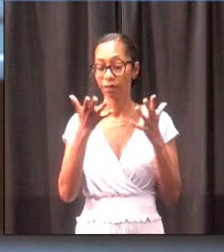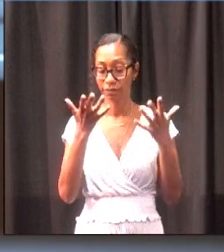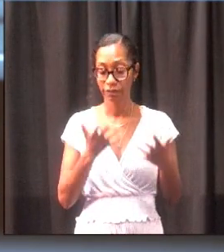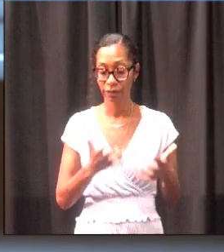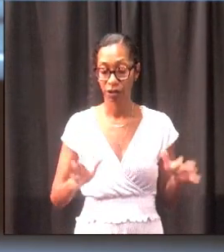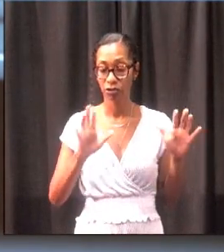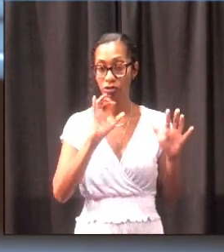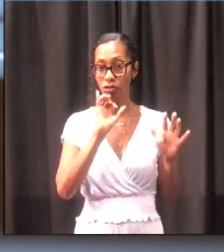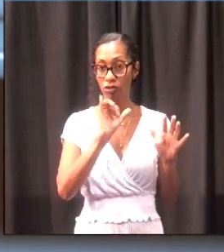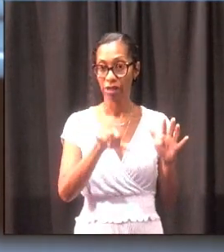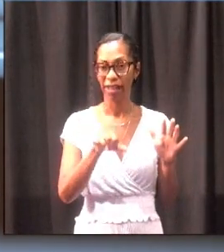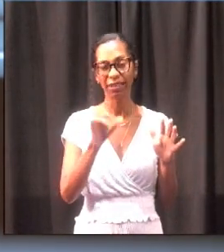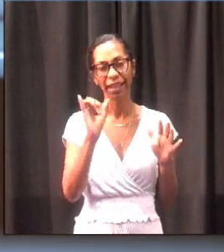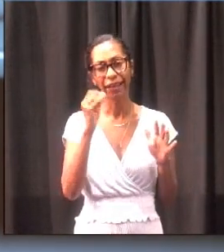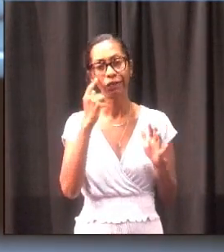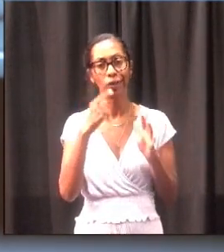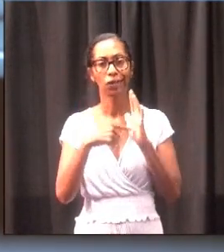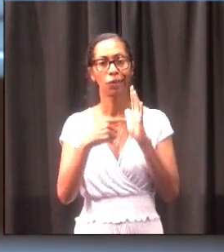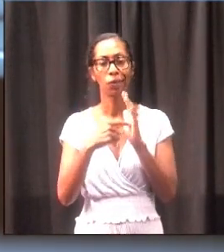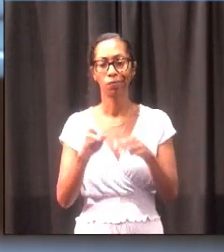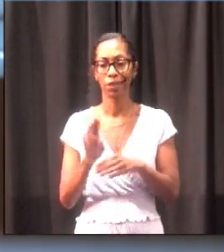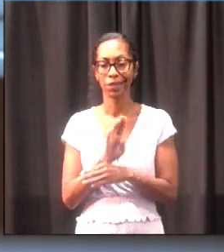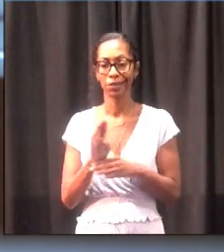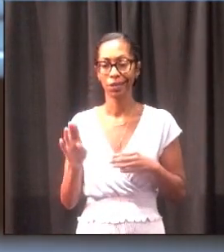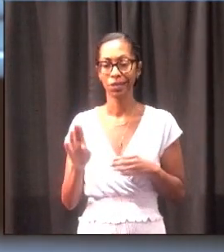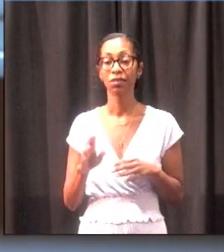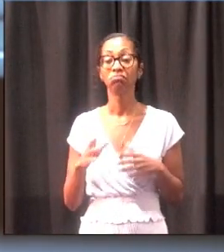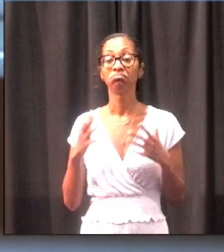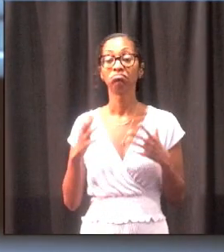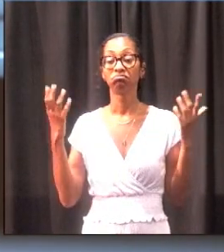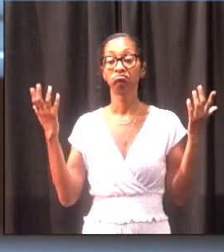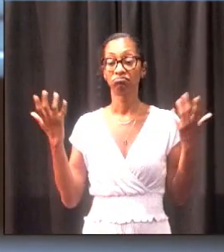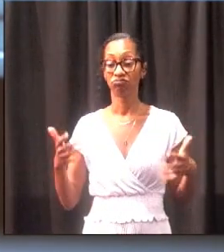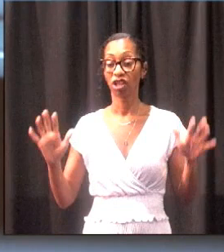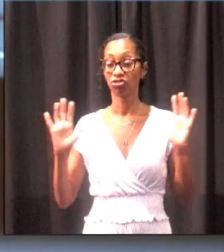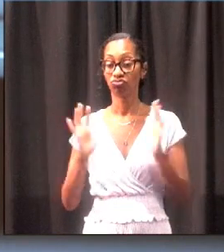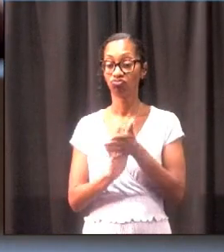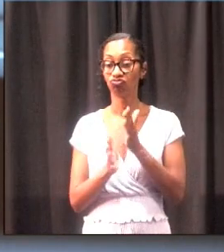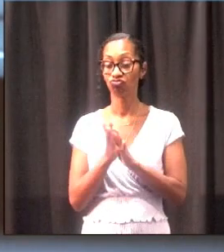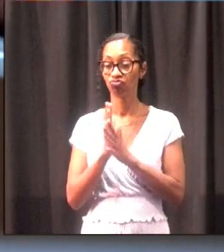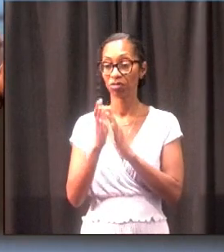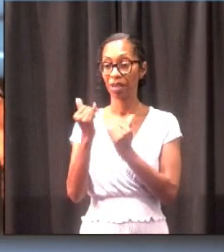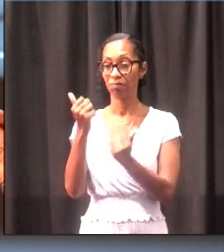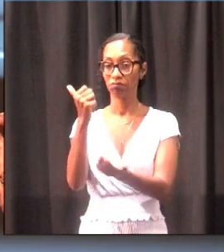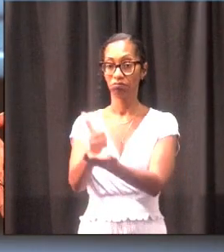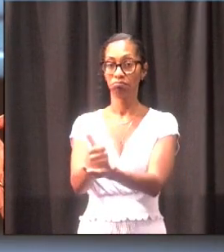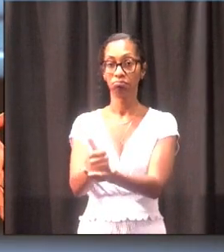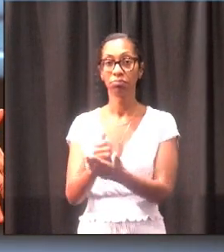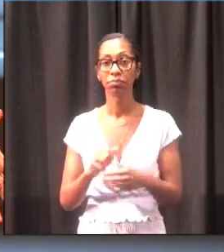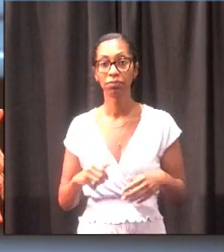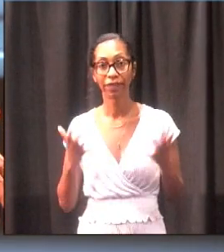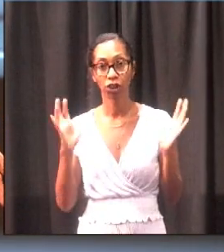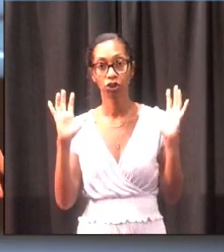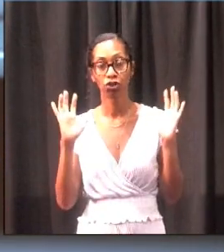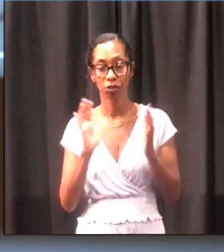transaction. In other words, when God says something, that settles it.